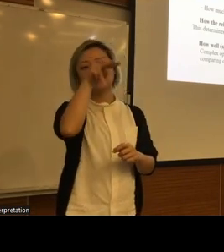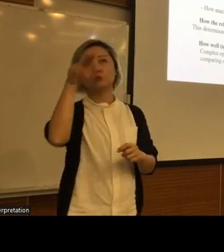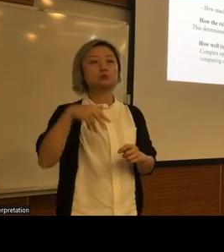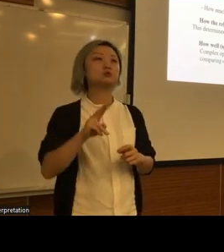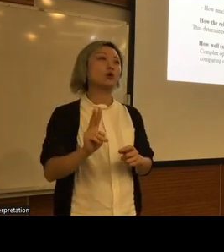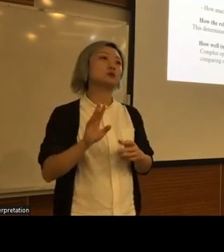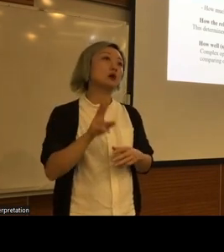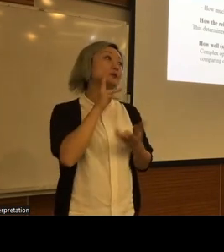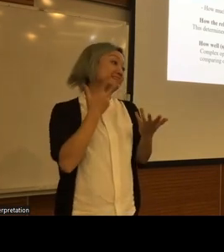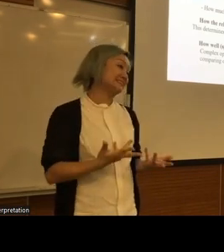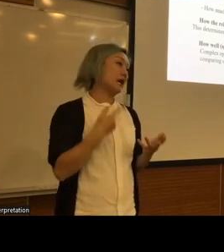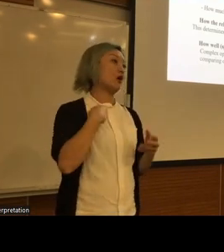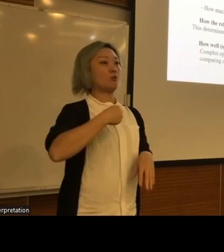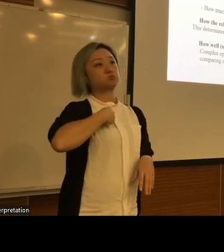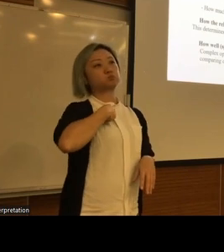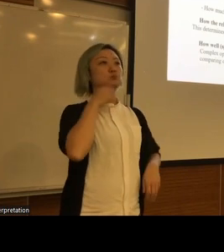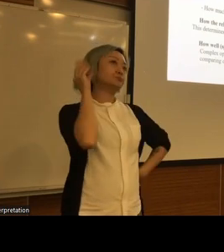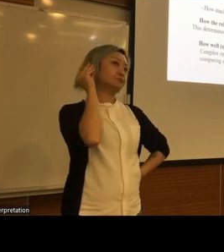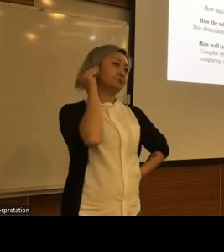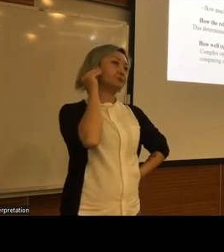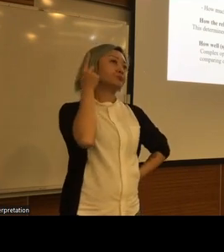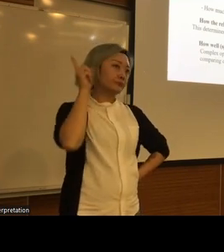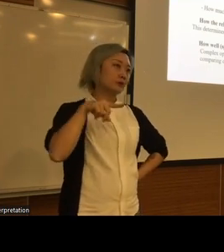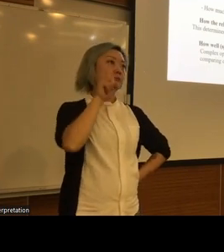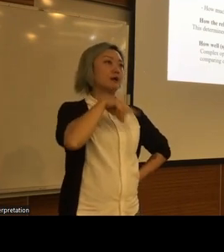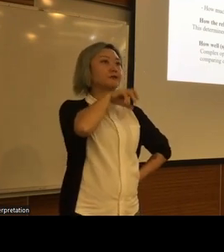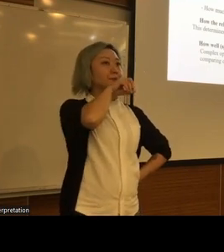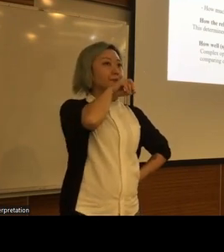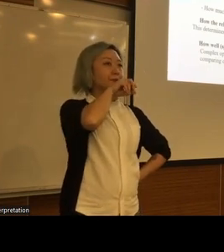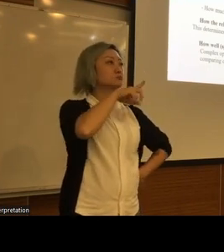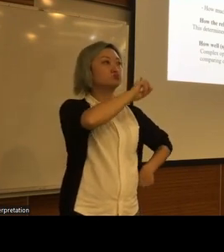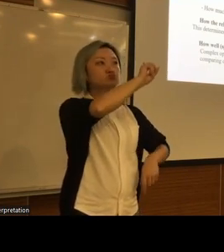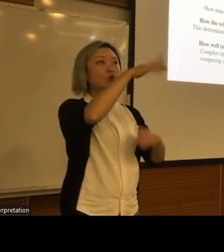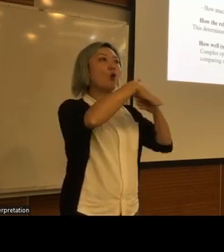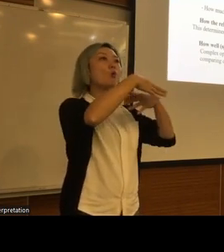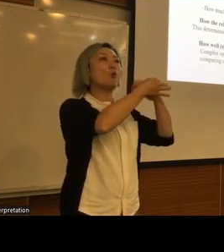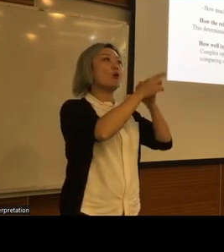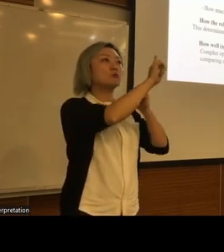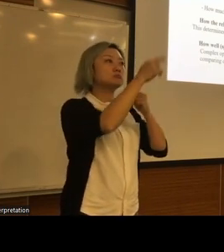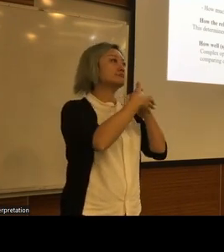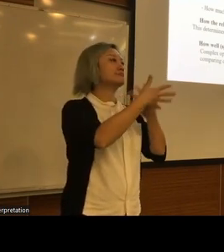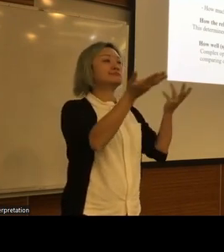interpret from Chinese and you have all sorts of speakers from many parts of China,